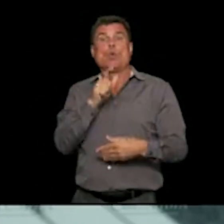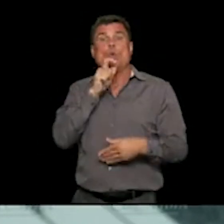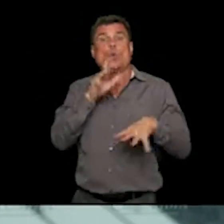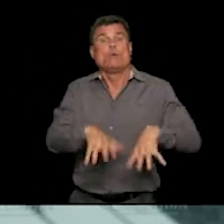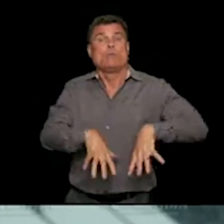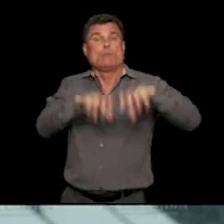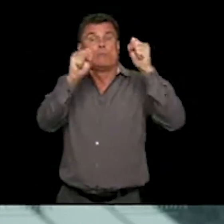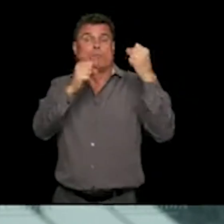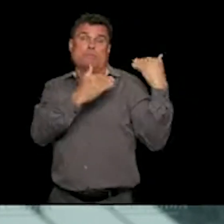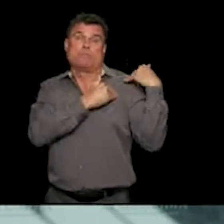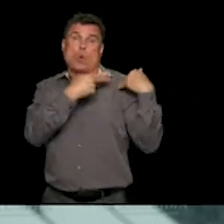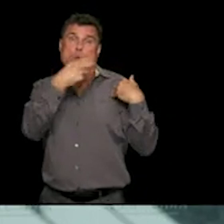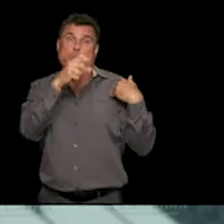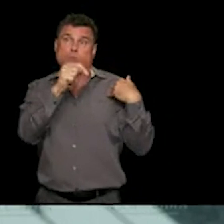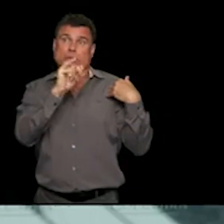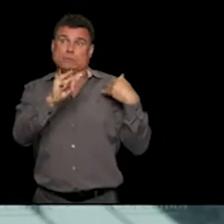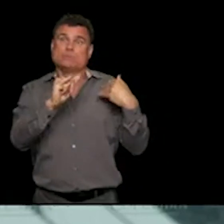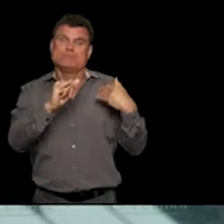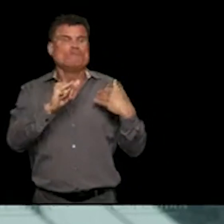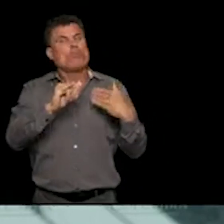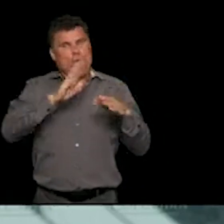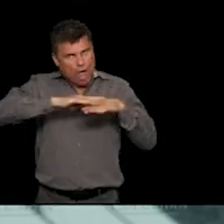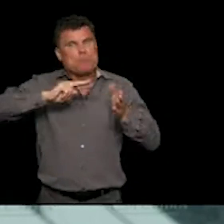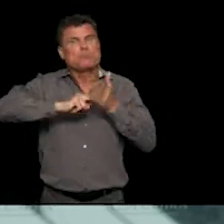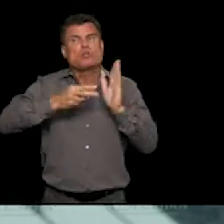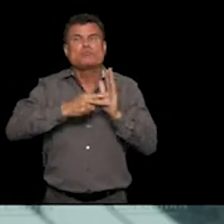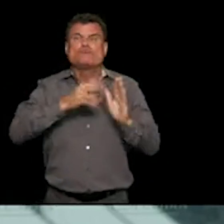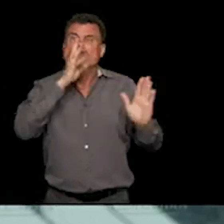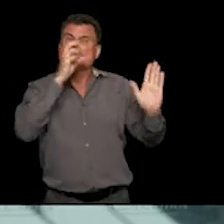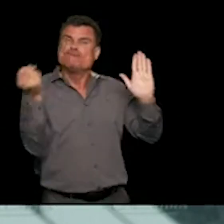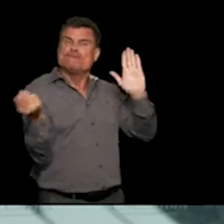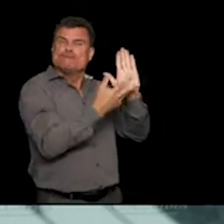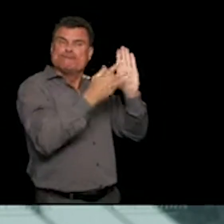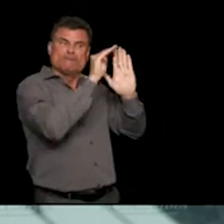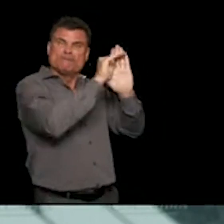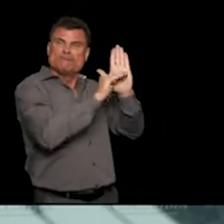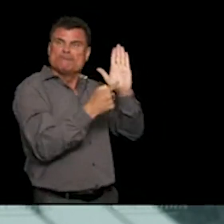to ignore provincial health officer orders.